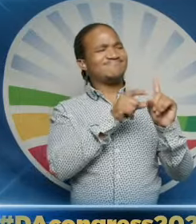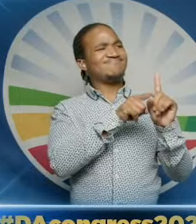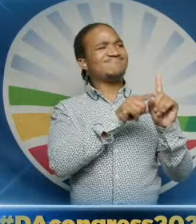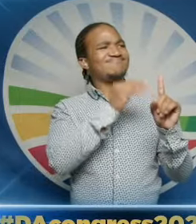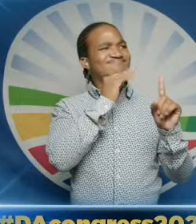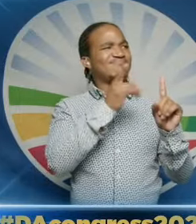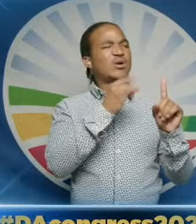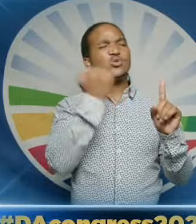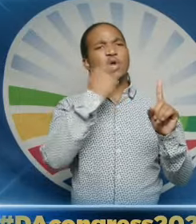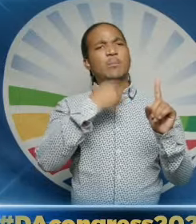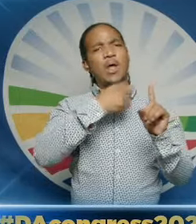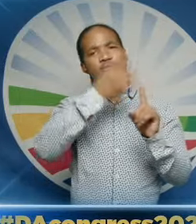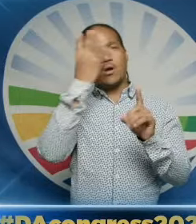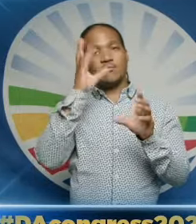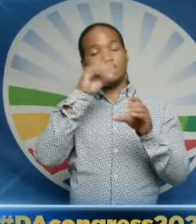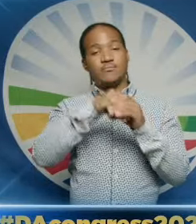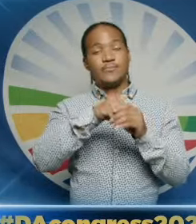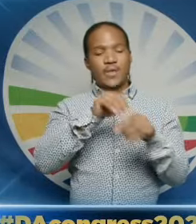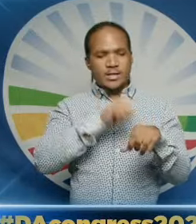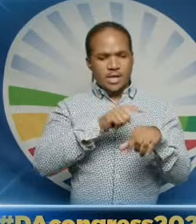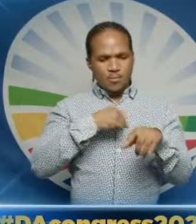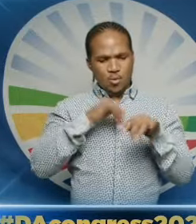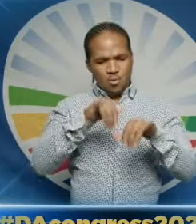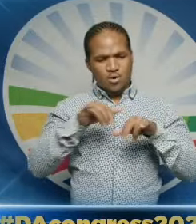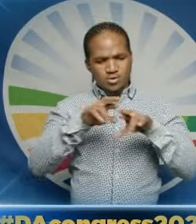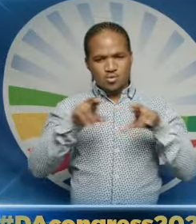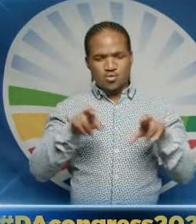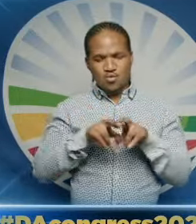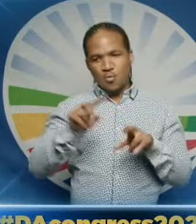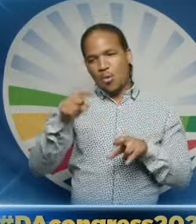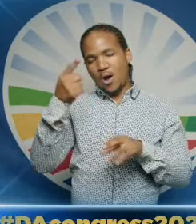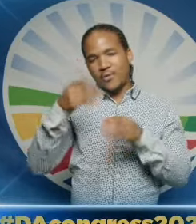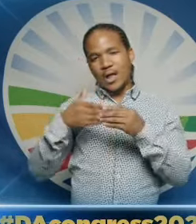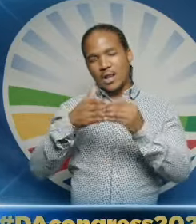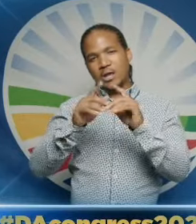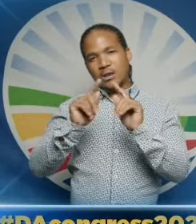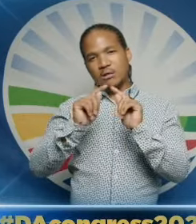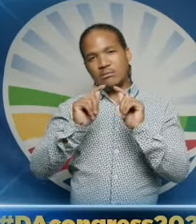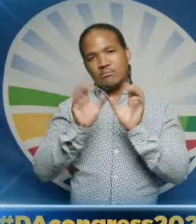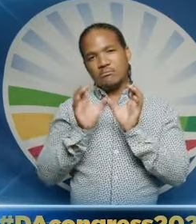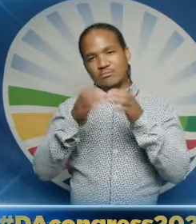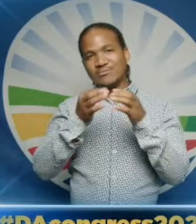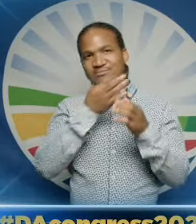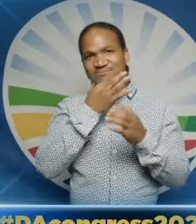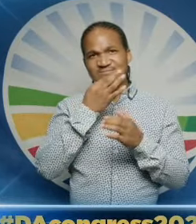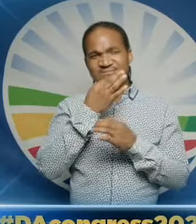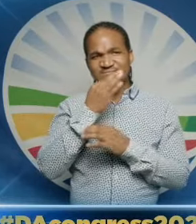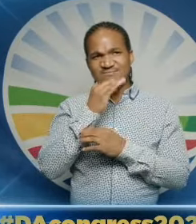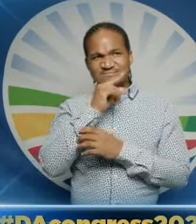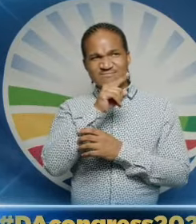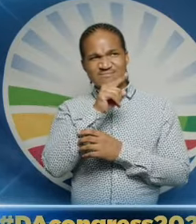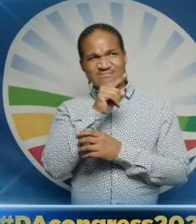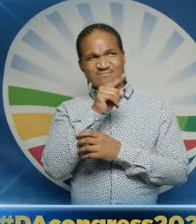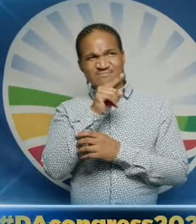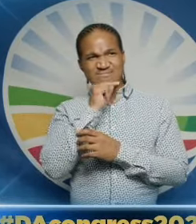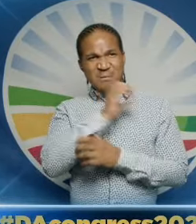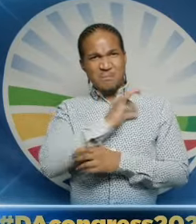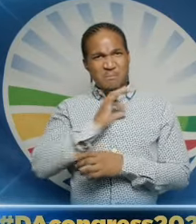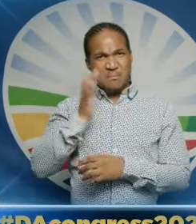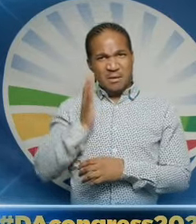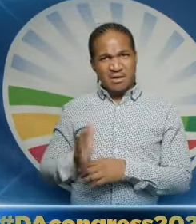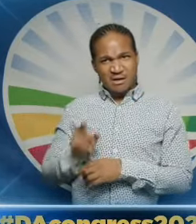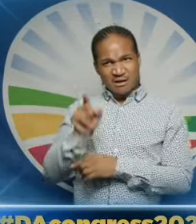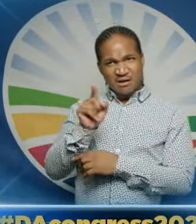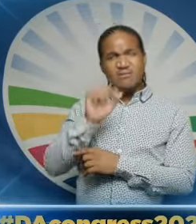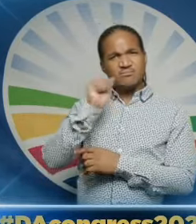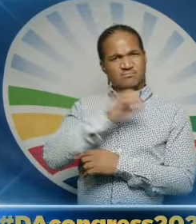mention something. So whilst we were in the waiting room, one of the ladies who's serving asked, "Is that not a mayor?" So I said, "Yes, it